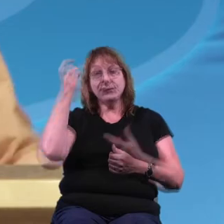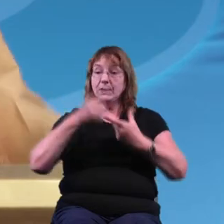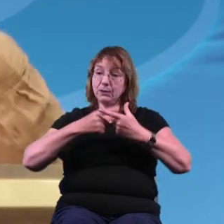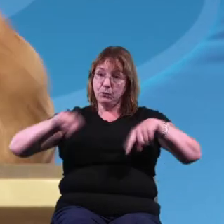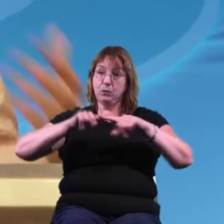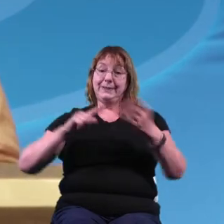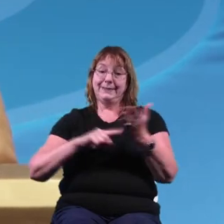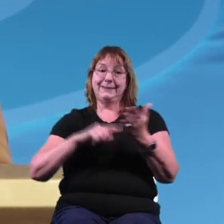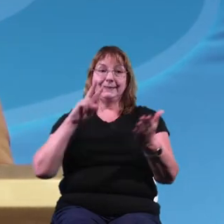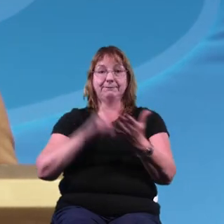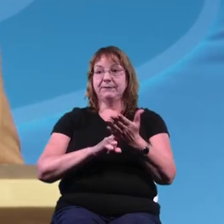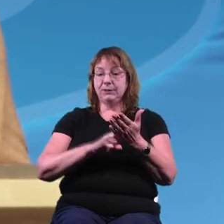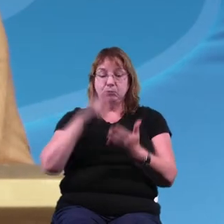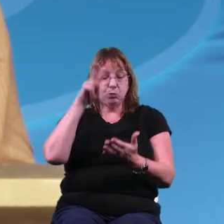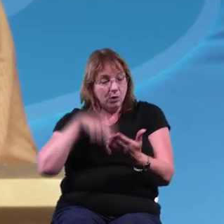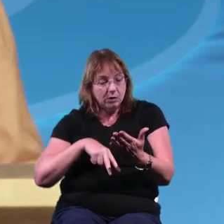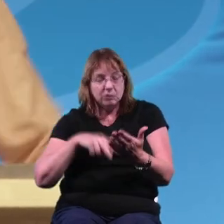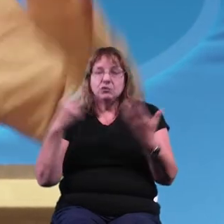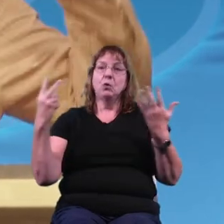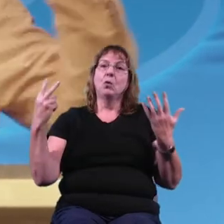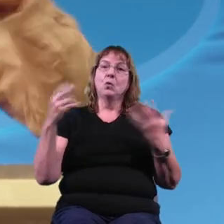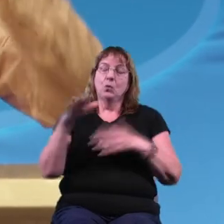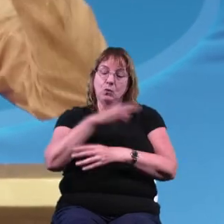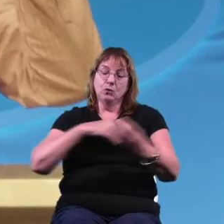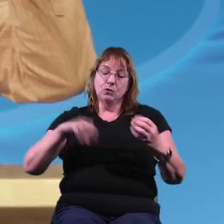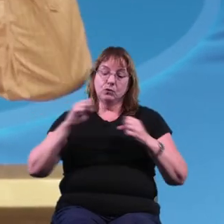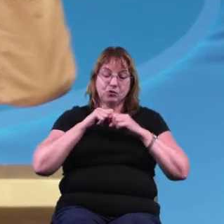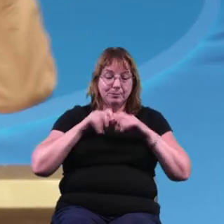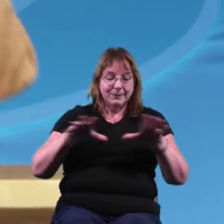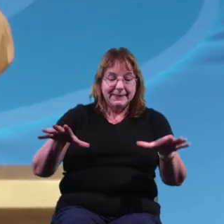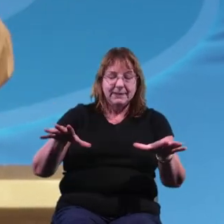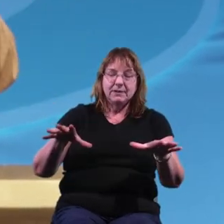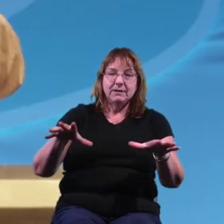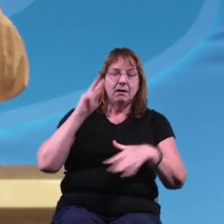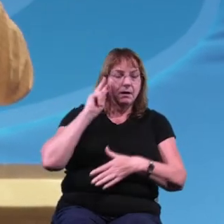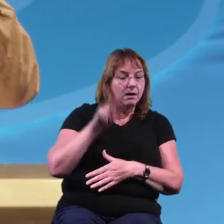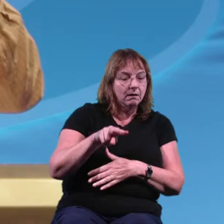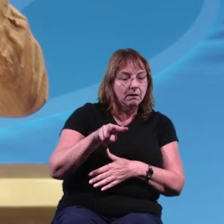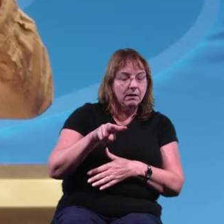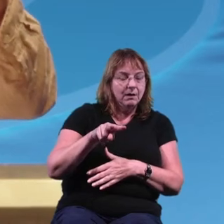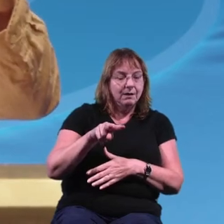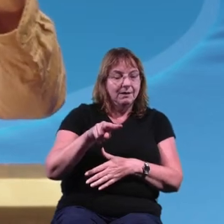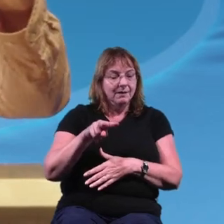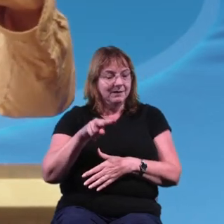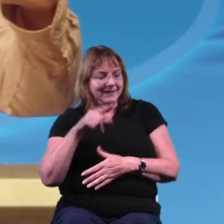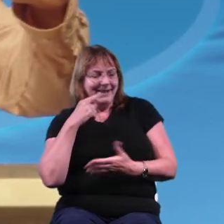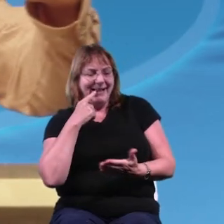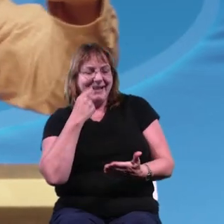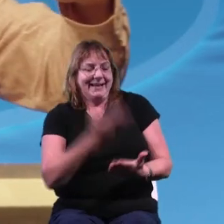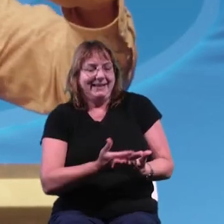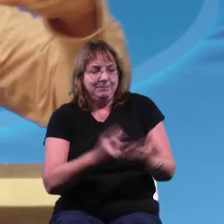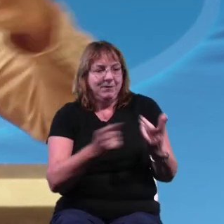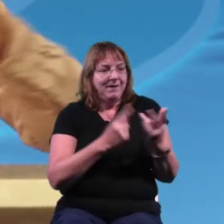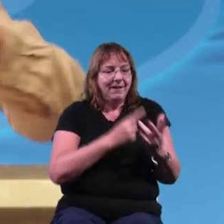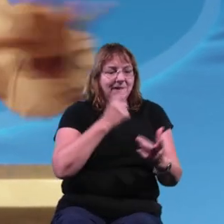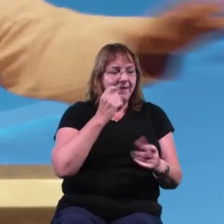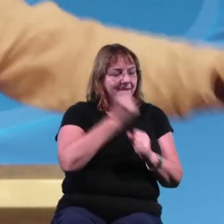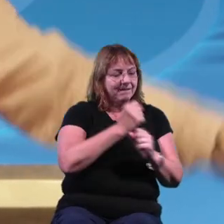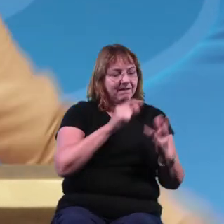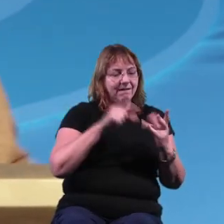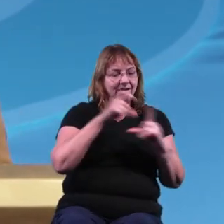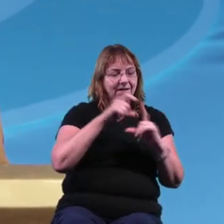social media or we talk with colleagues, we're presented with the claims of other gods. with all